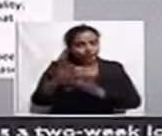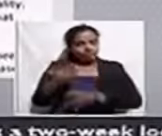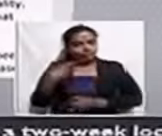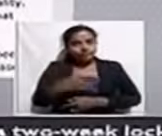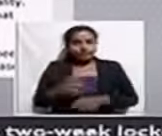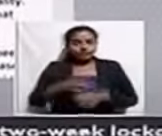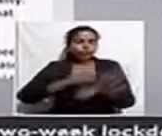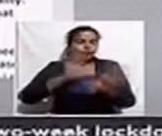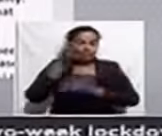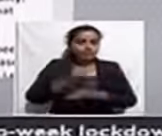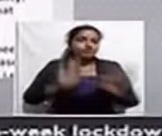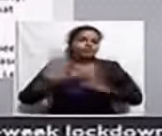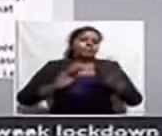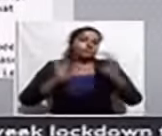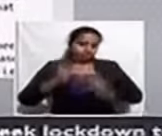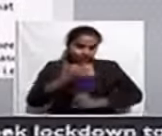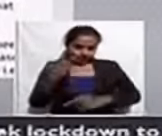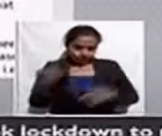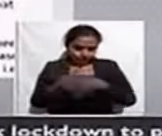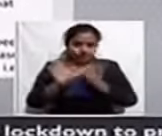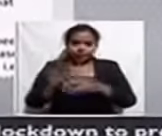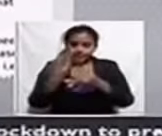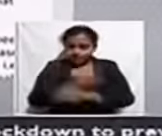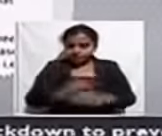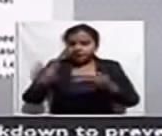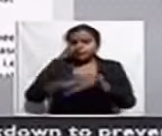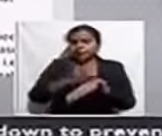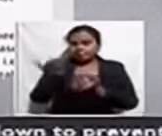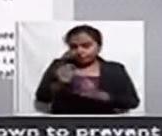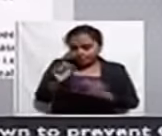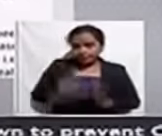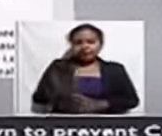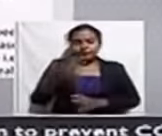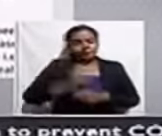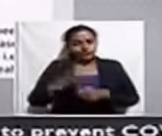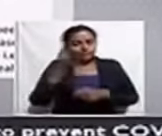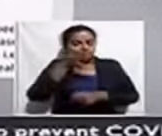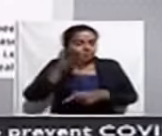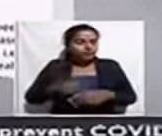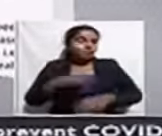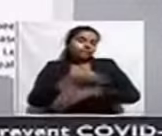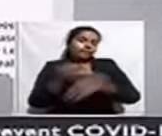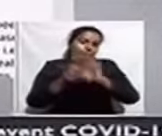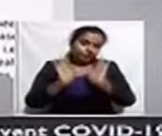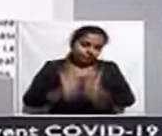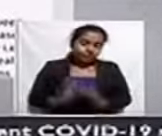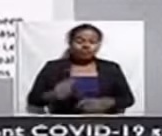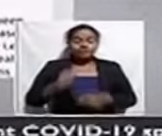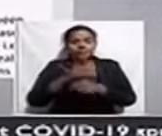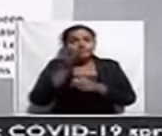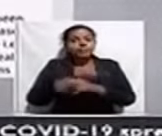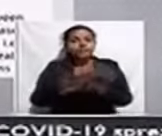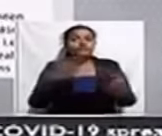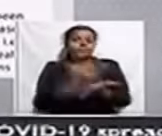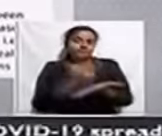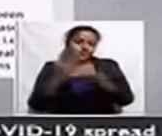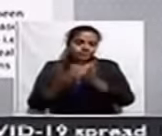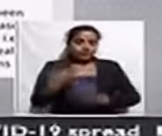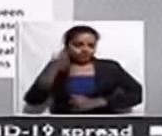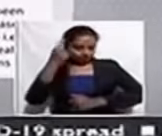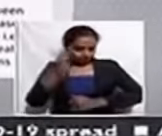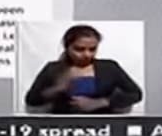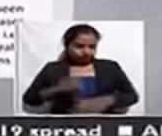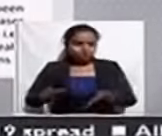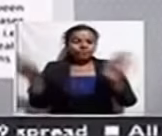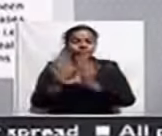strategy published recently cautions that the current strain of the virus is spreading faster than previous waves of the COVID-19 infections.